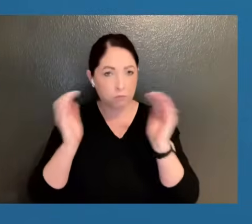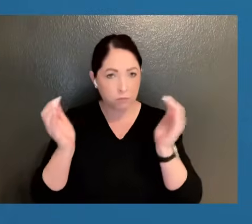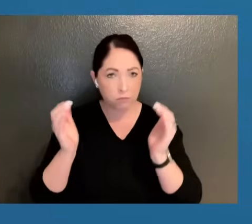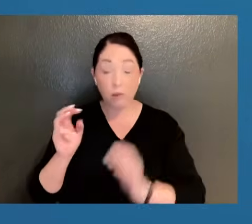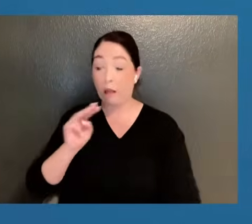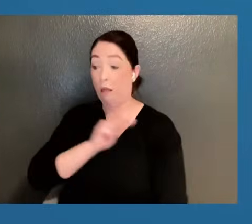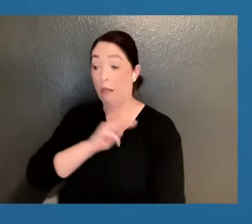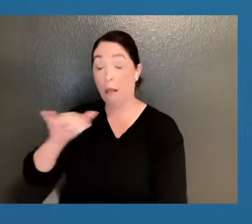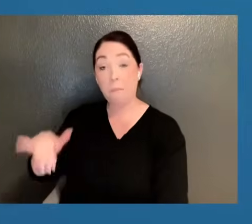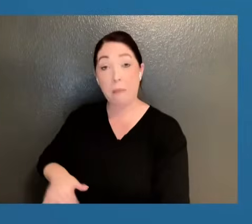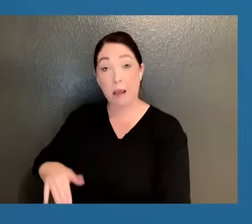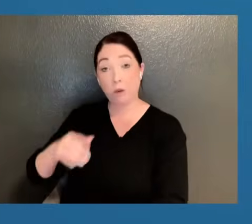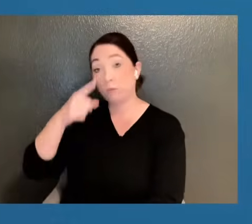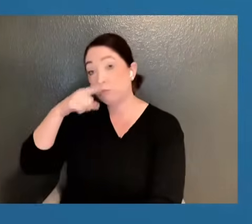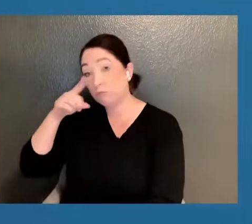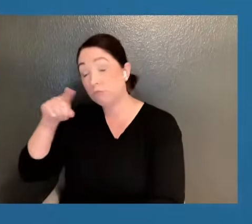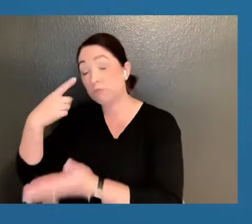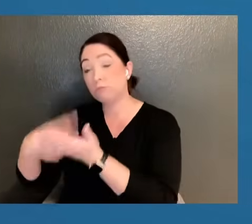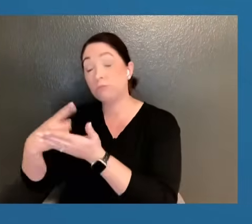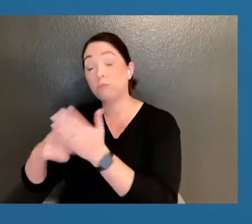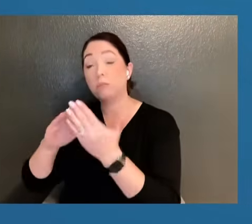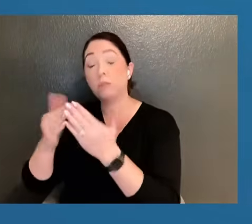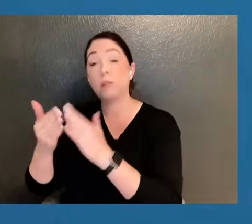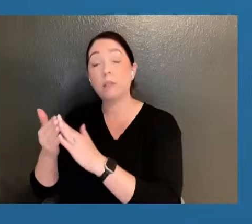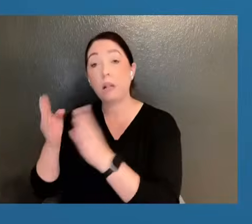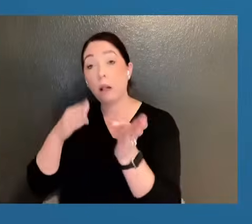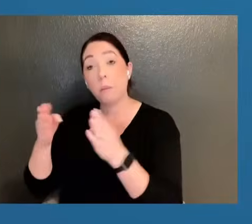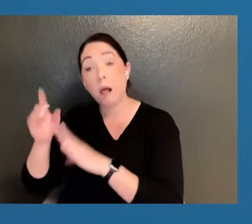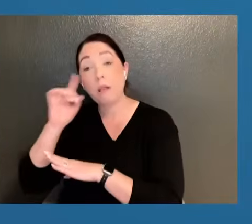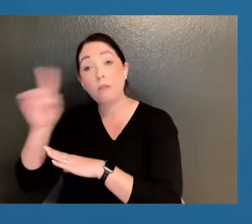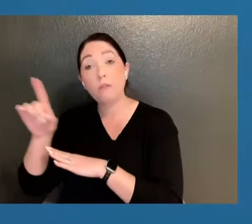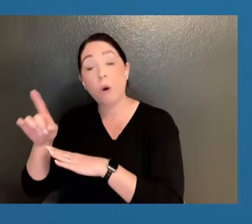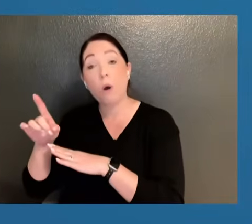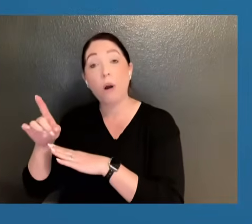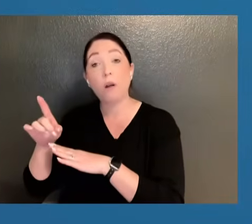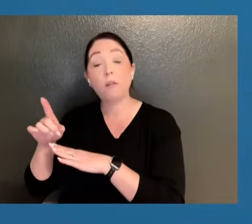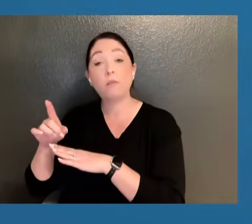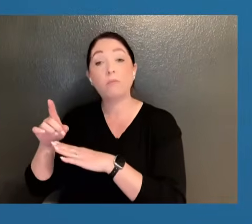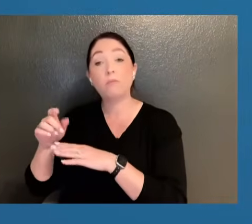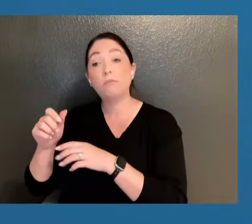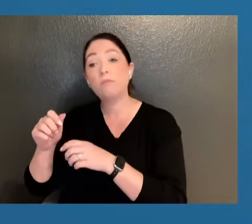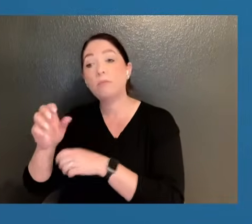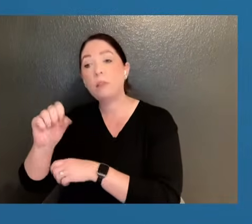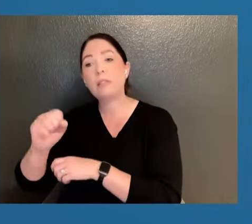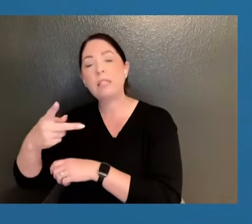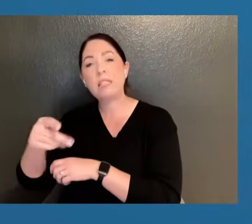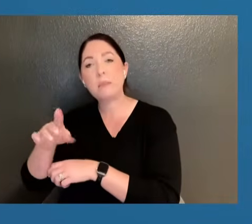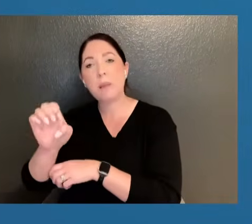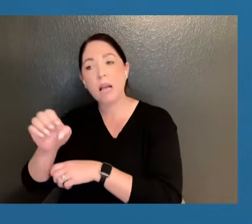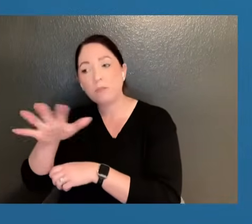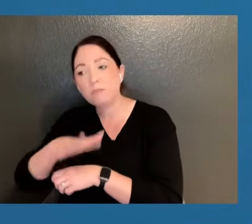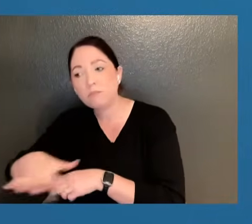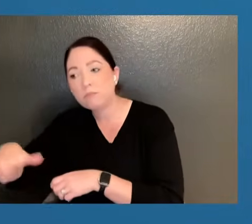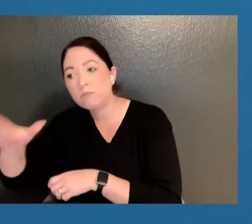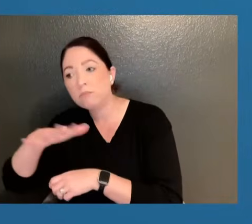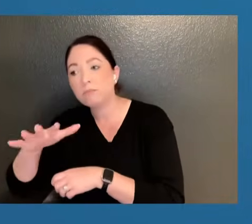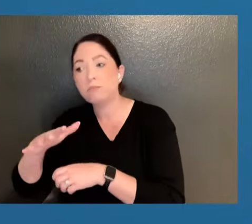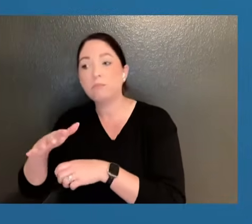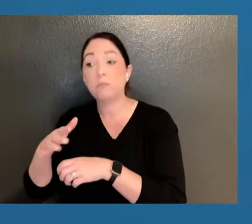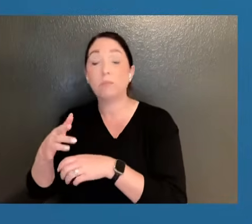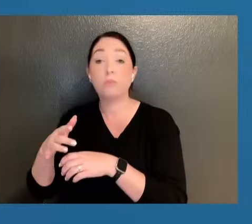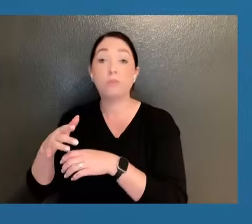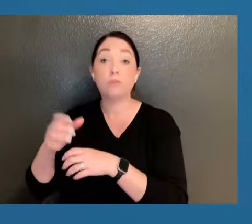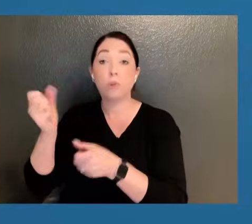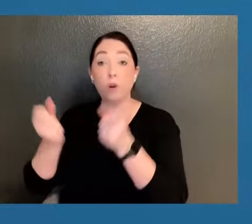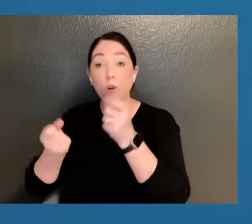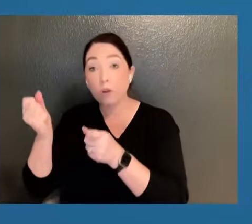if the city has any plans to do anything more to grab a little bit more of the space dividend, that we have this lack of cars in the city now? We want to obviously